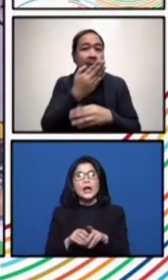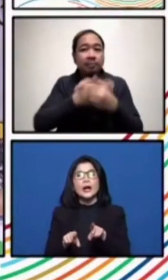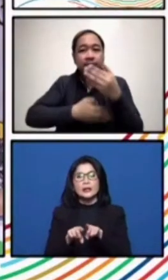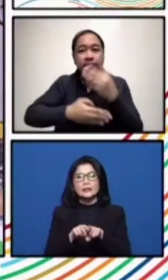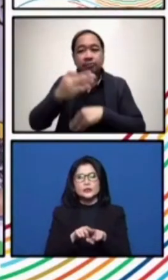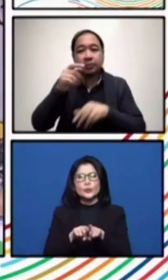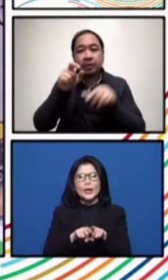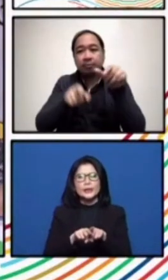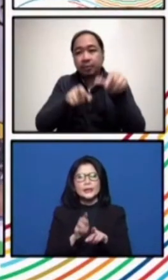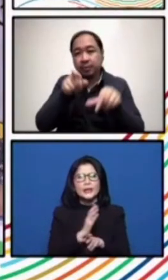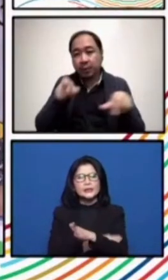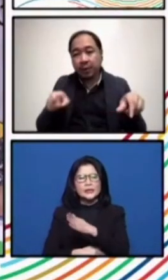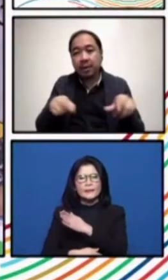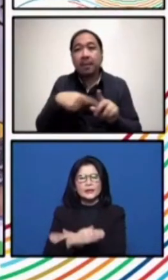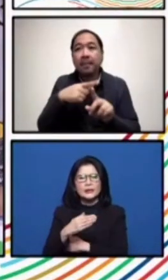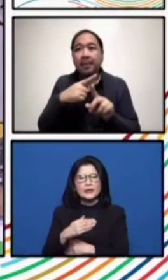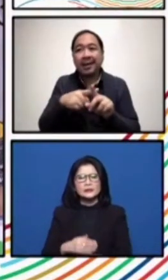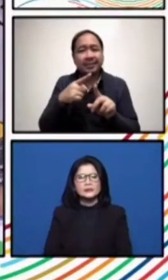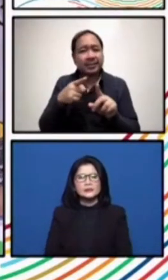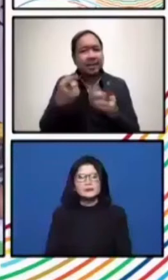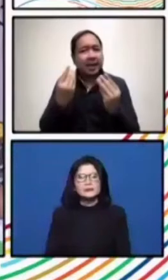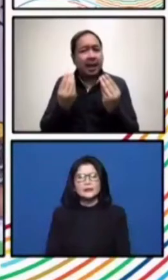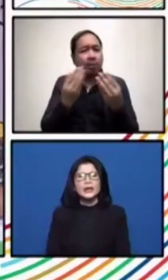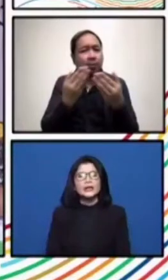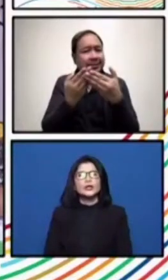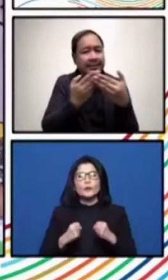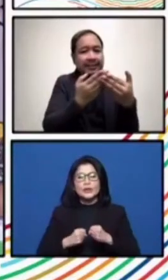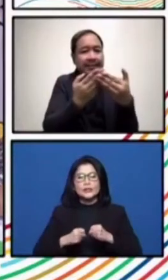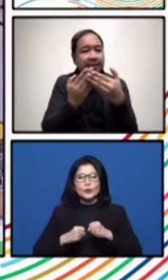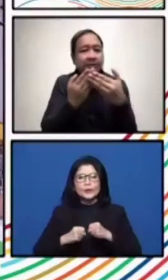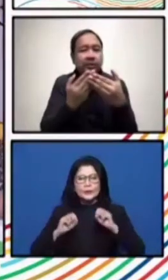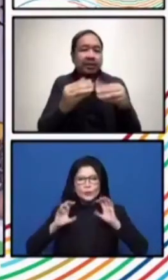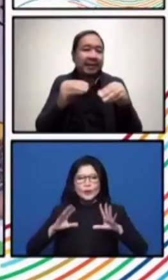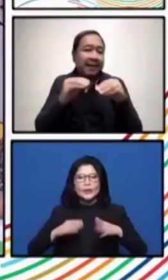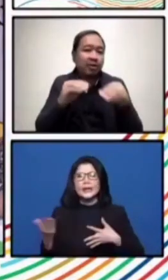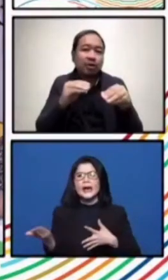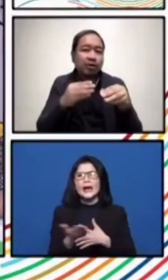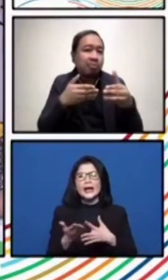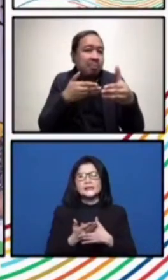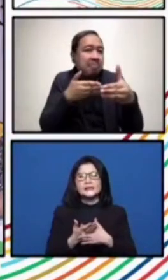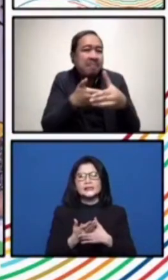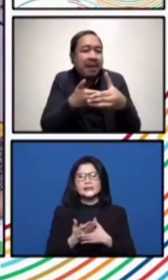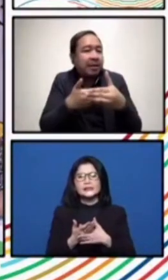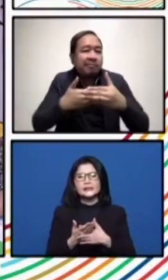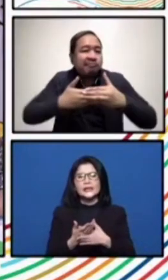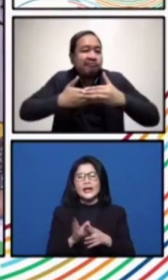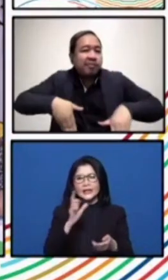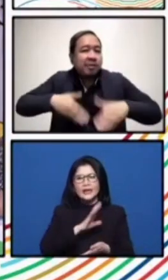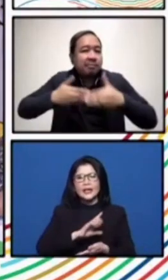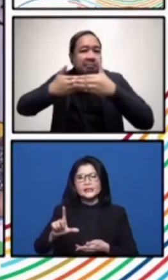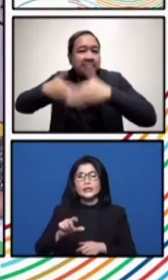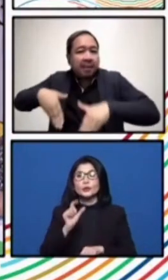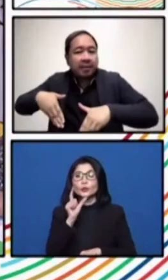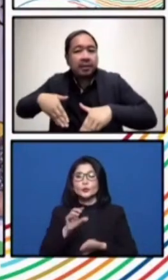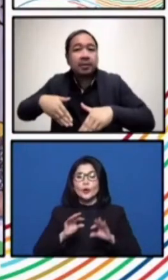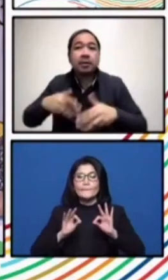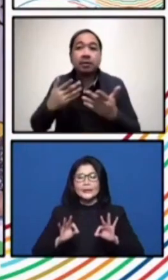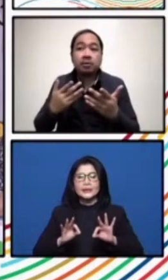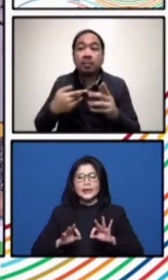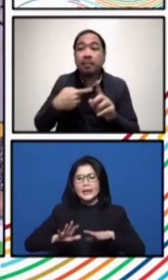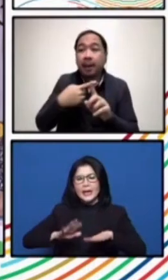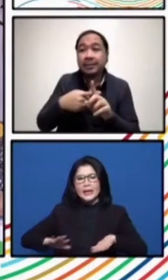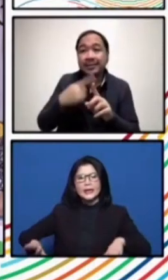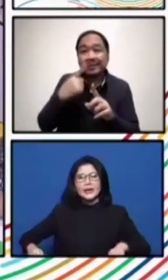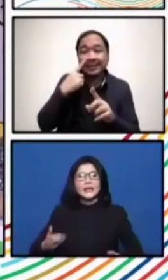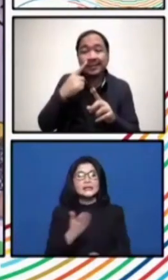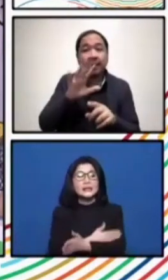promotes barrier free access to education for all children with disabilities provision has been also made to ensure five